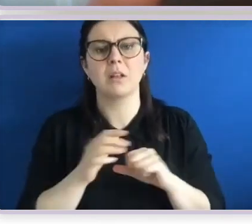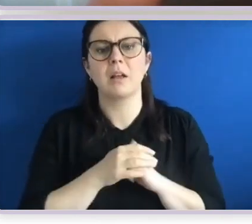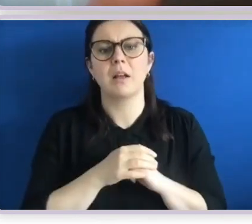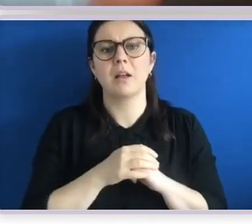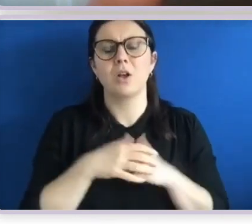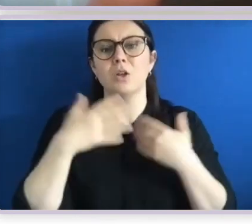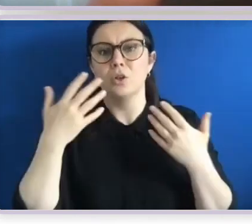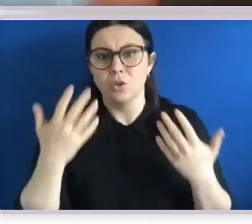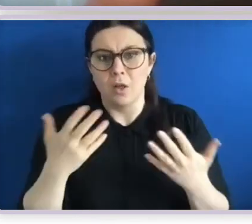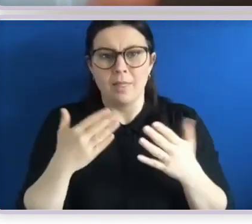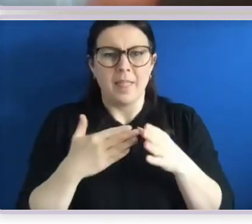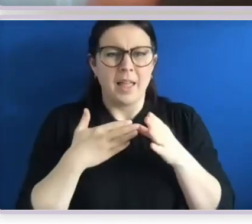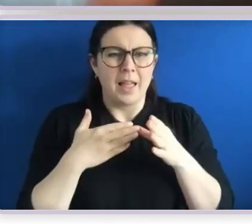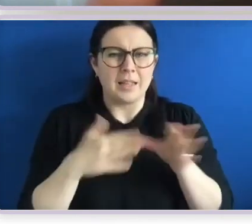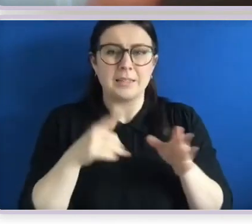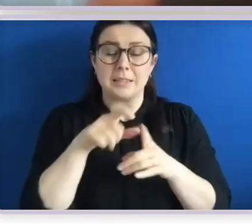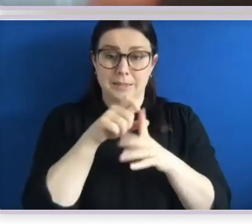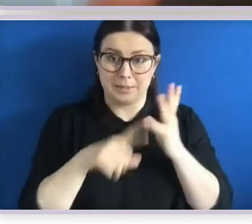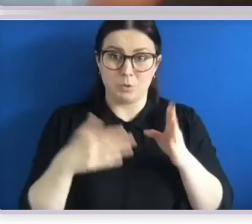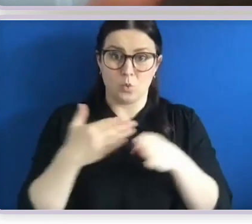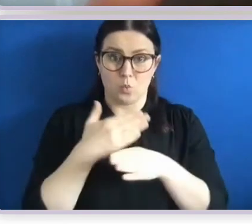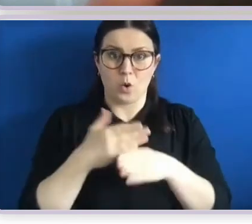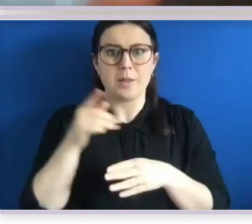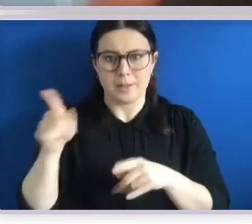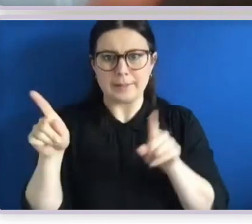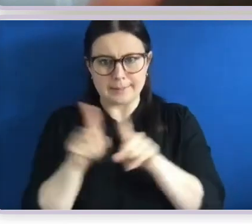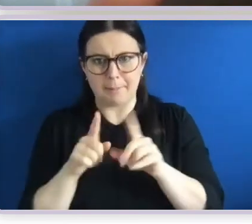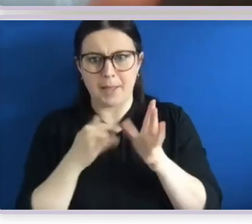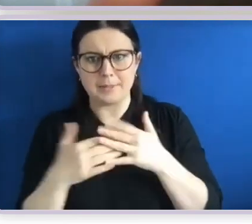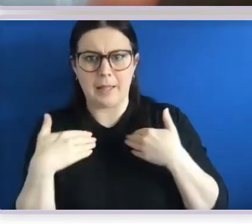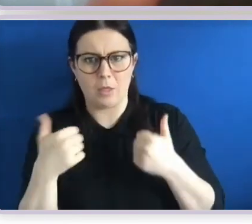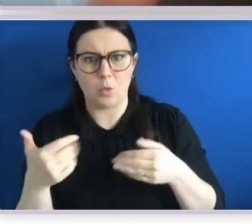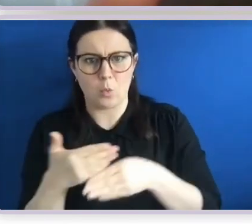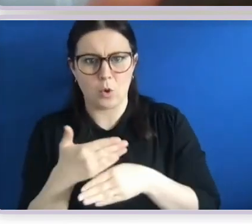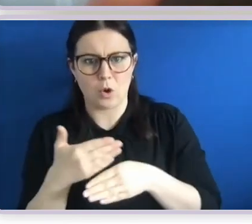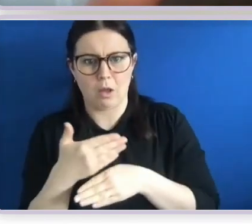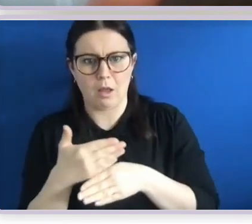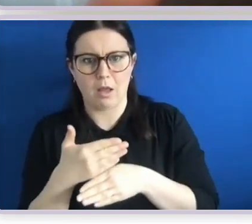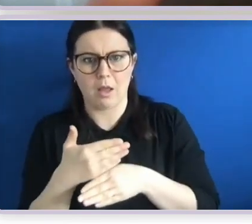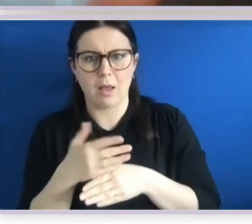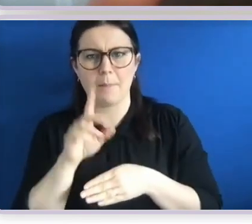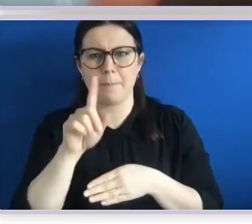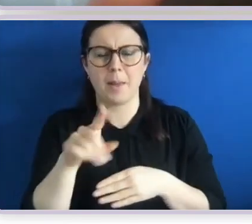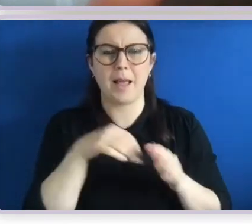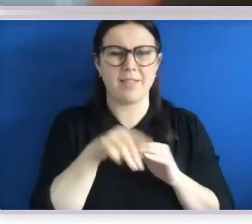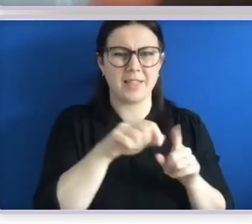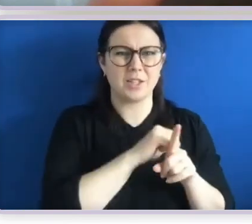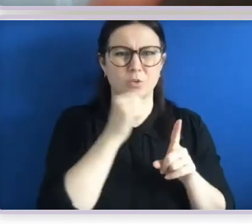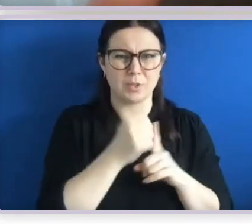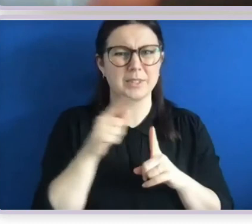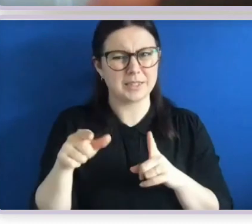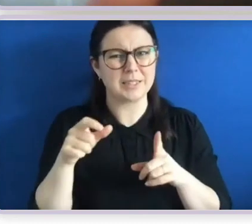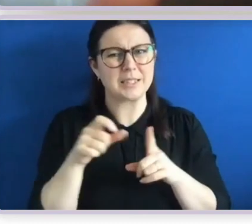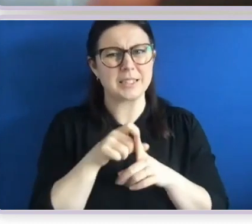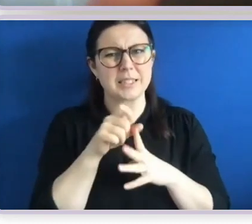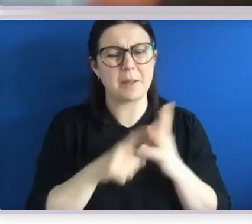is disability workers aren't the same as health workers, but in this case, my understanding is that disability workers were and